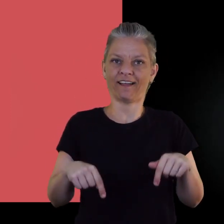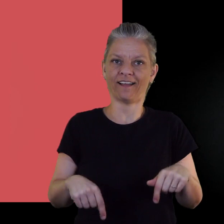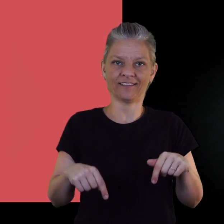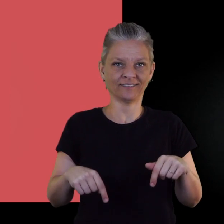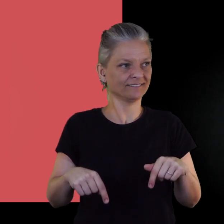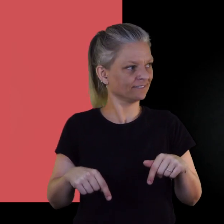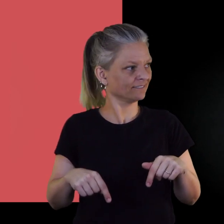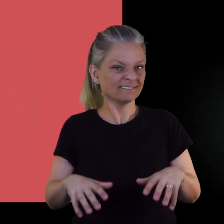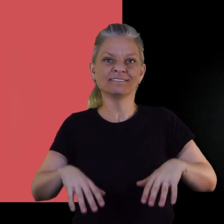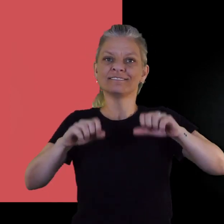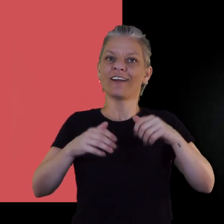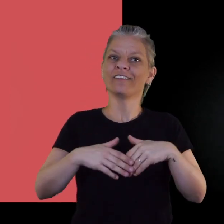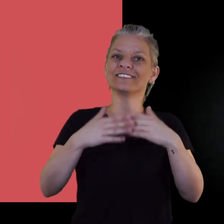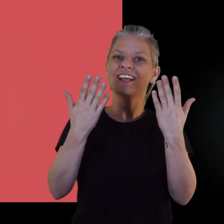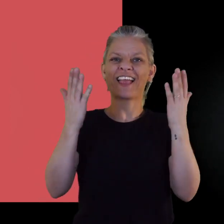hey,